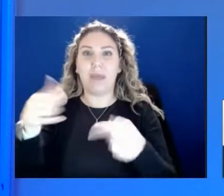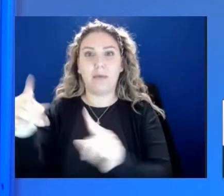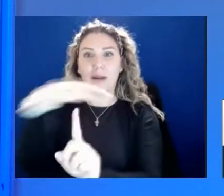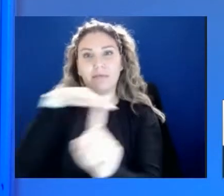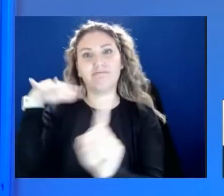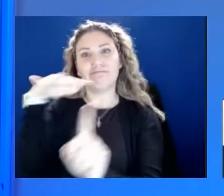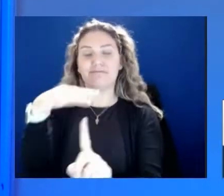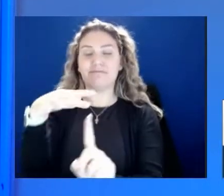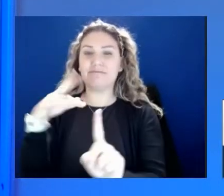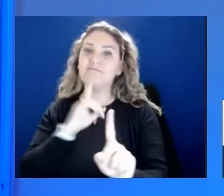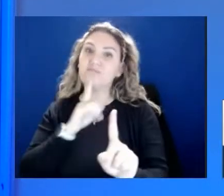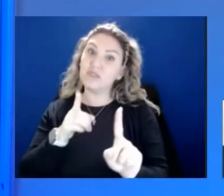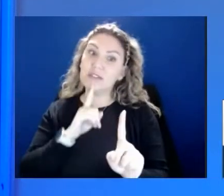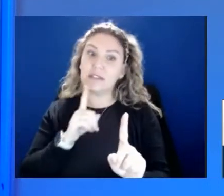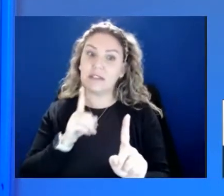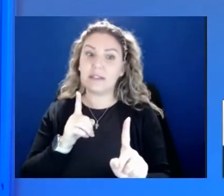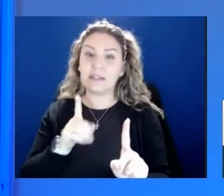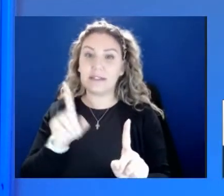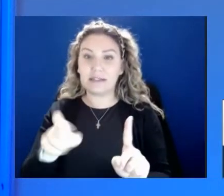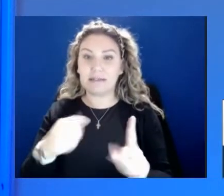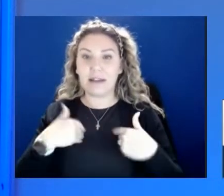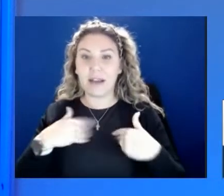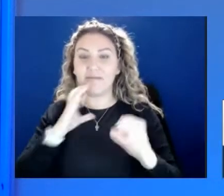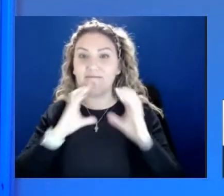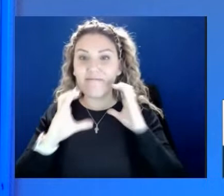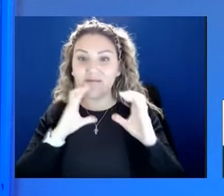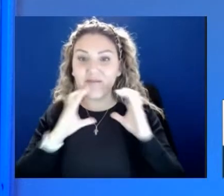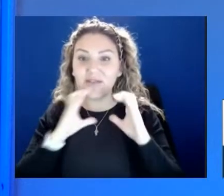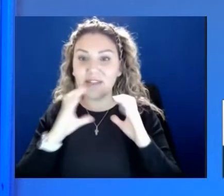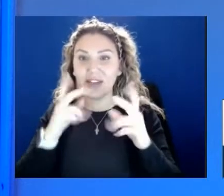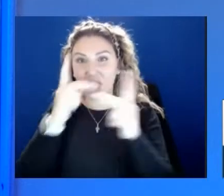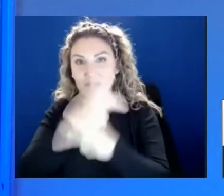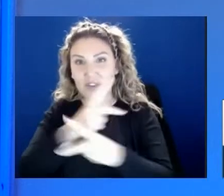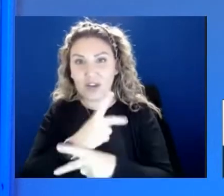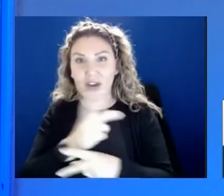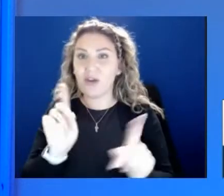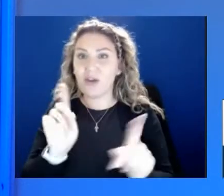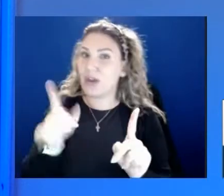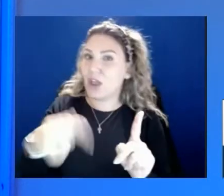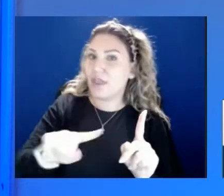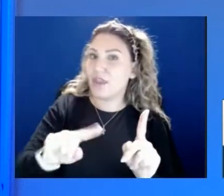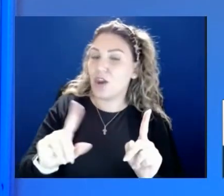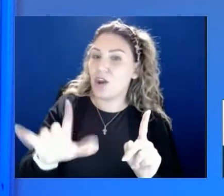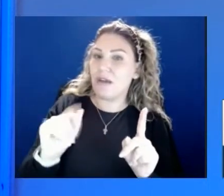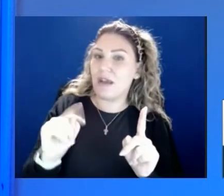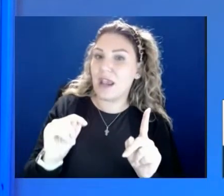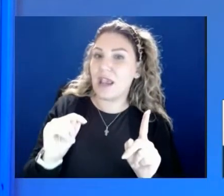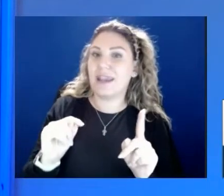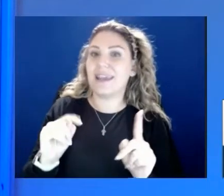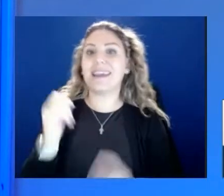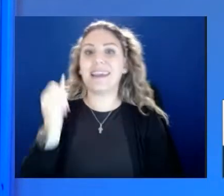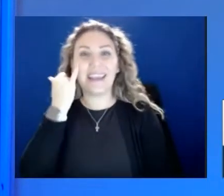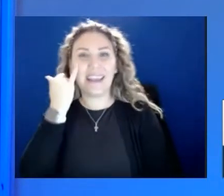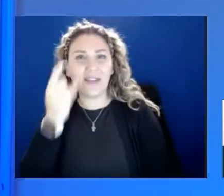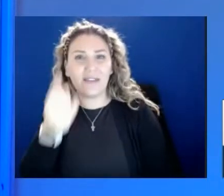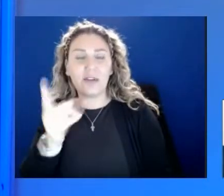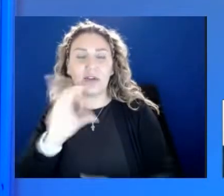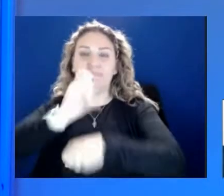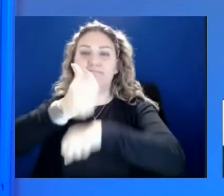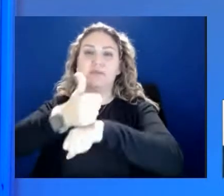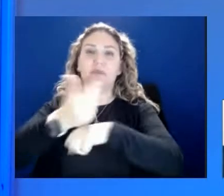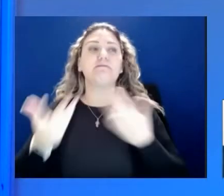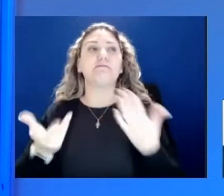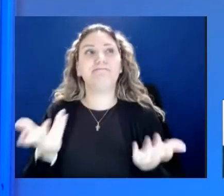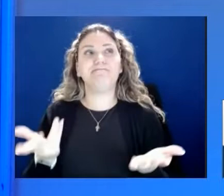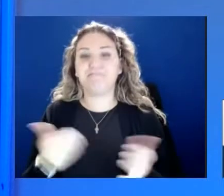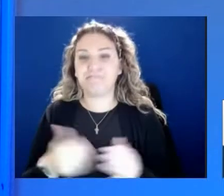got to have that conversation, find out where they're at, even if you frame it in the sense of,